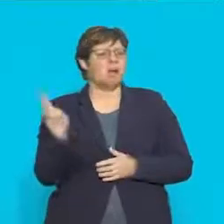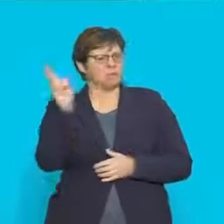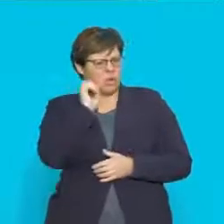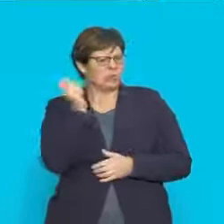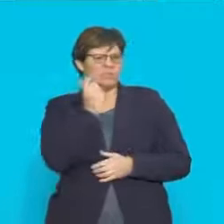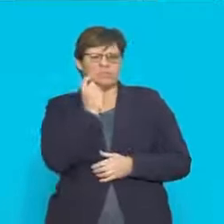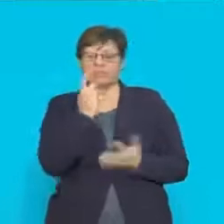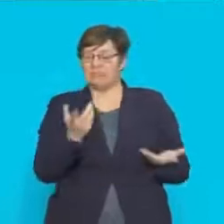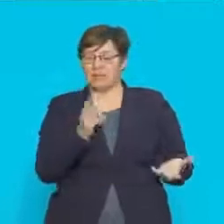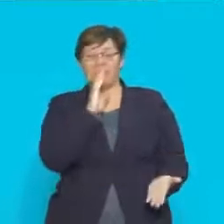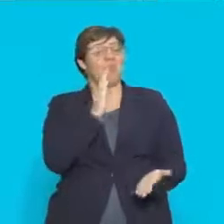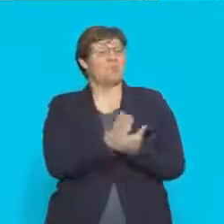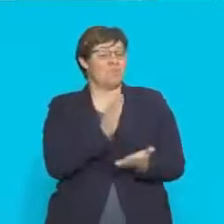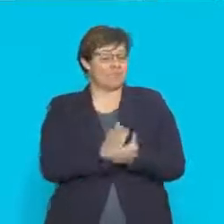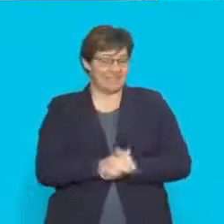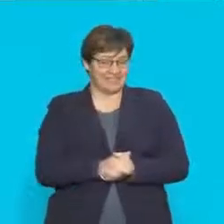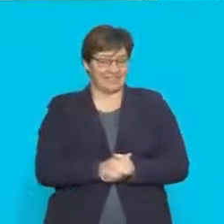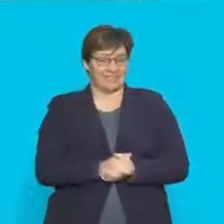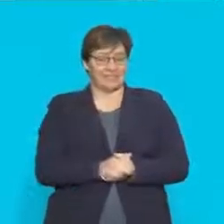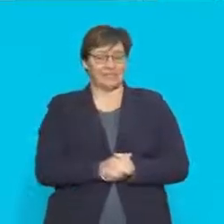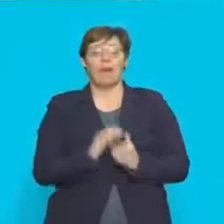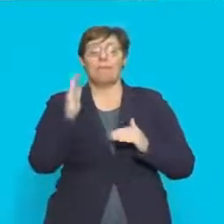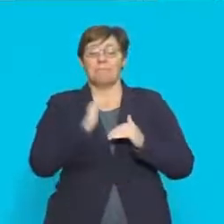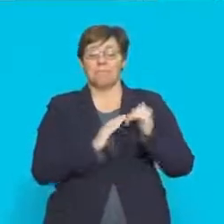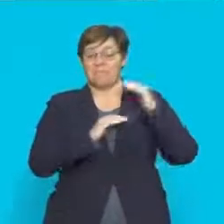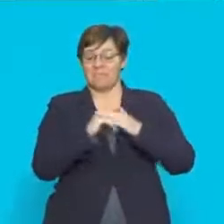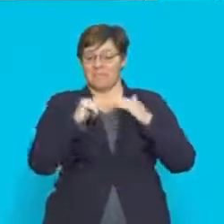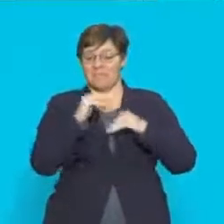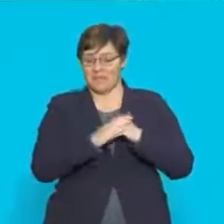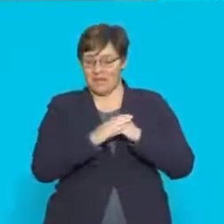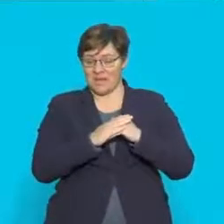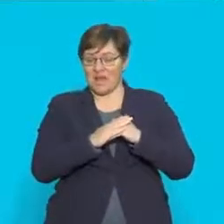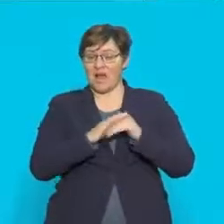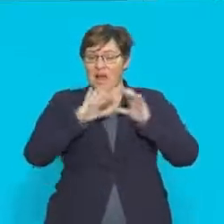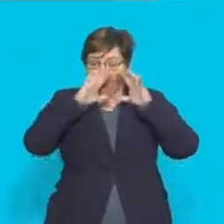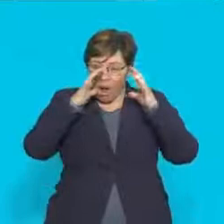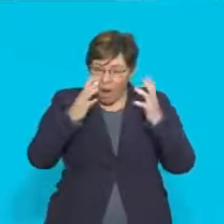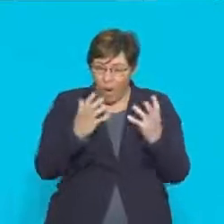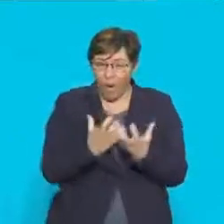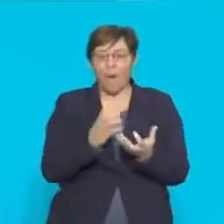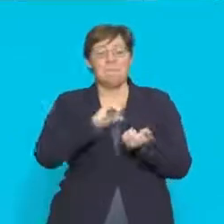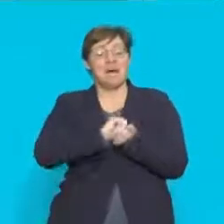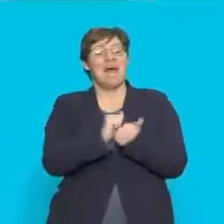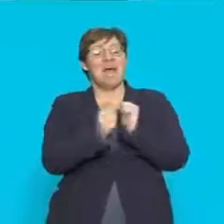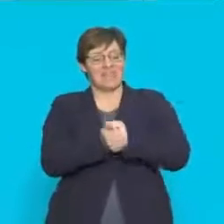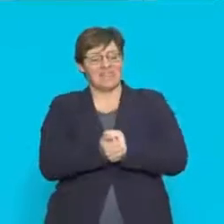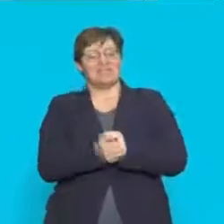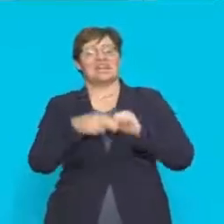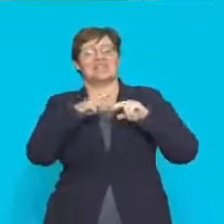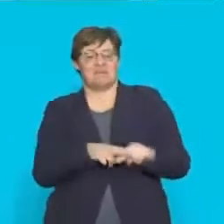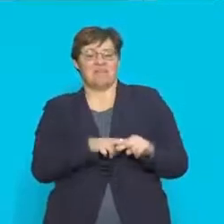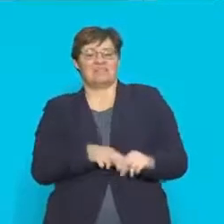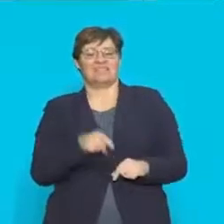I promise you, the building blocks of the whole entirety of mathematics